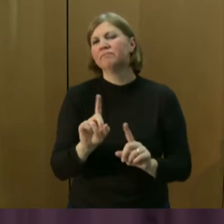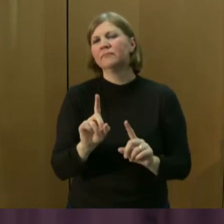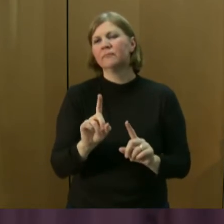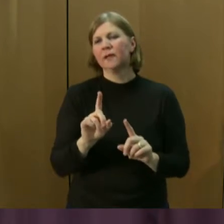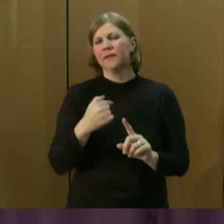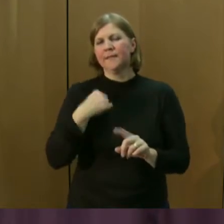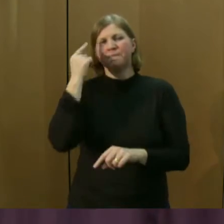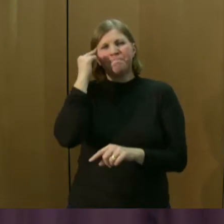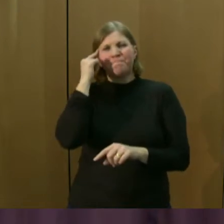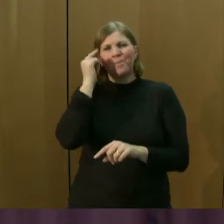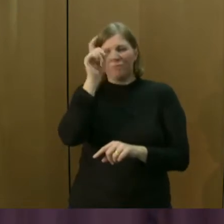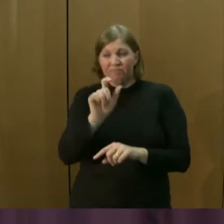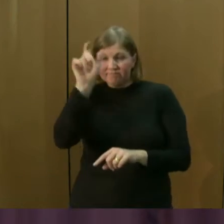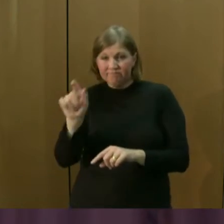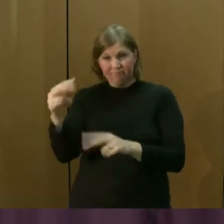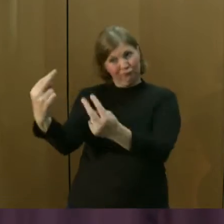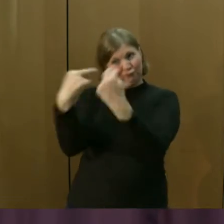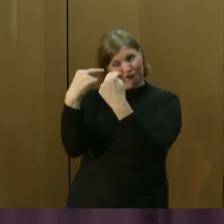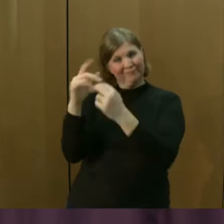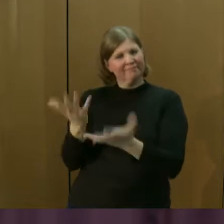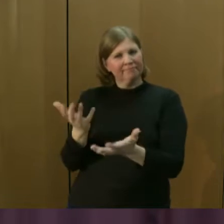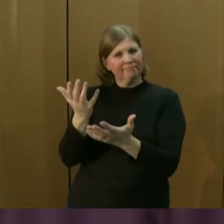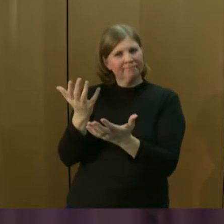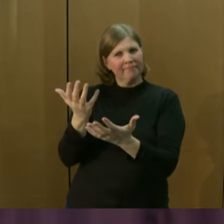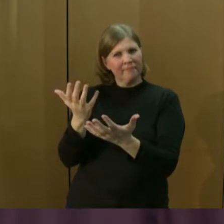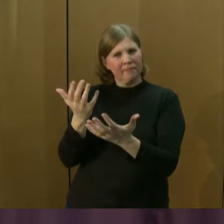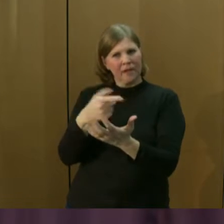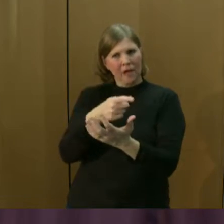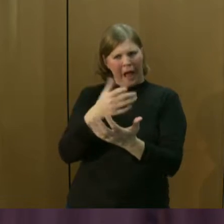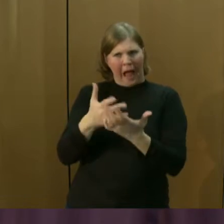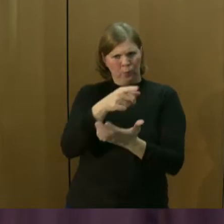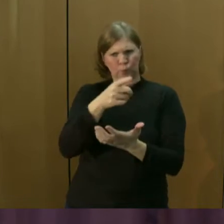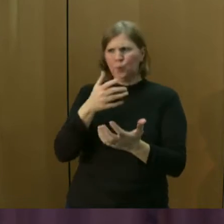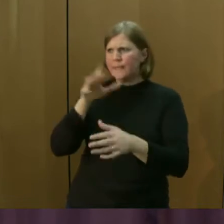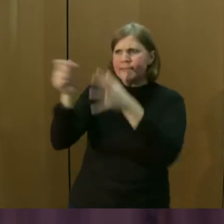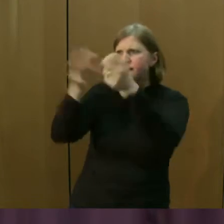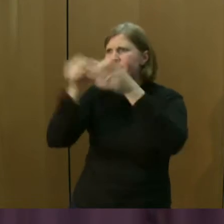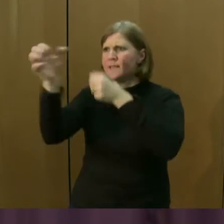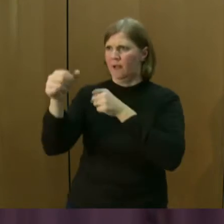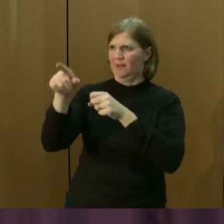might work with other shows who are doing something similar, perhaps, to signpost, because often people are here for a little